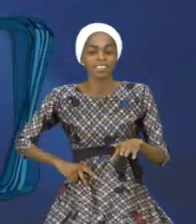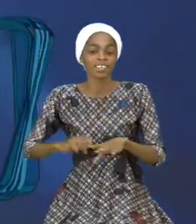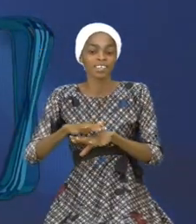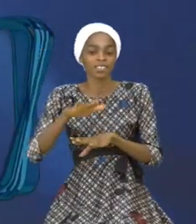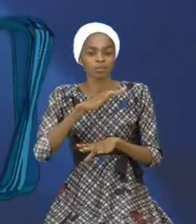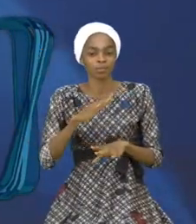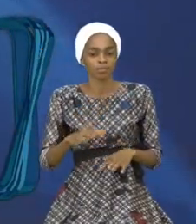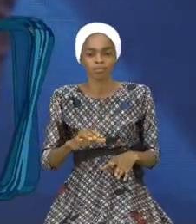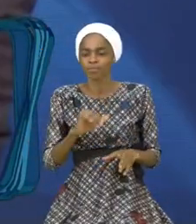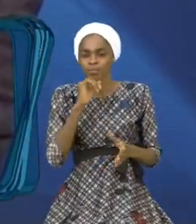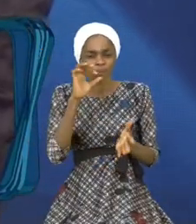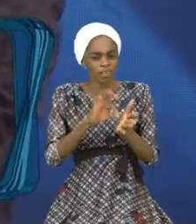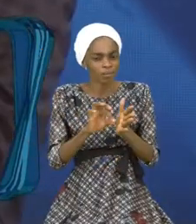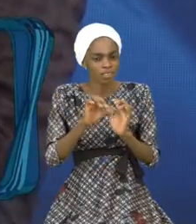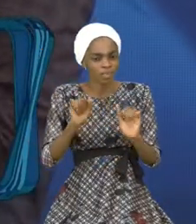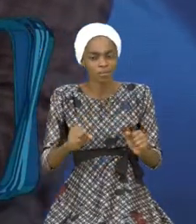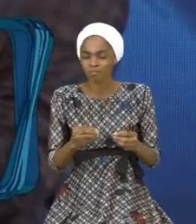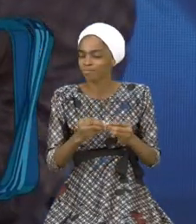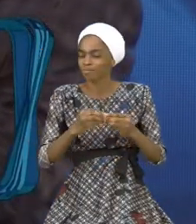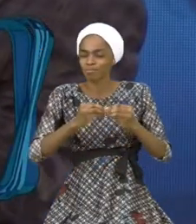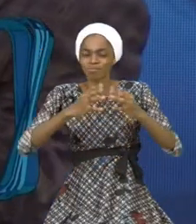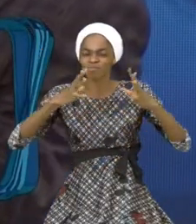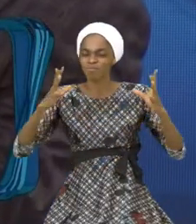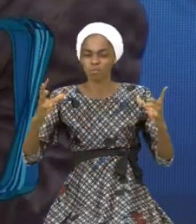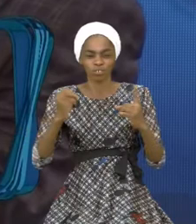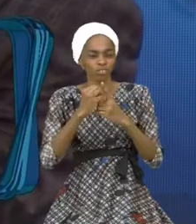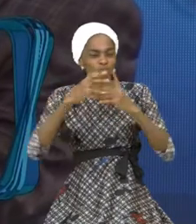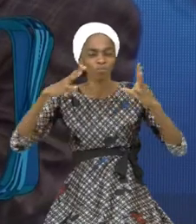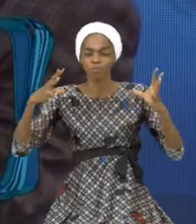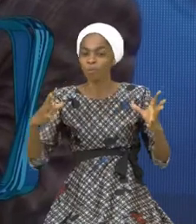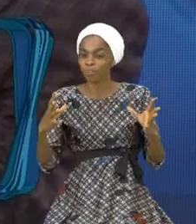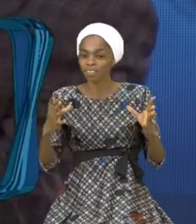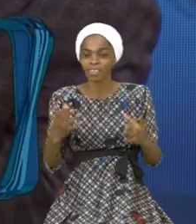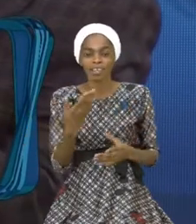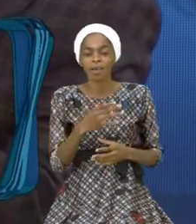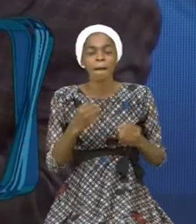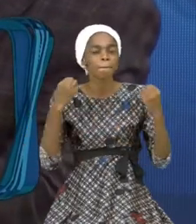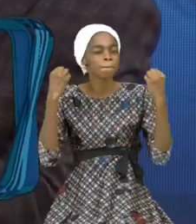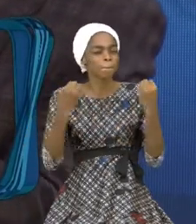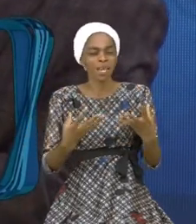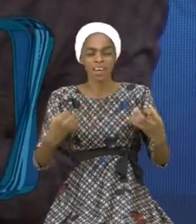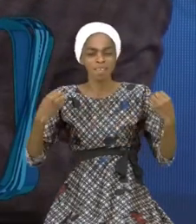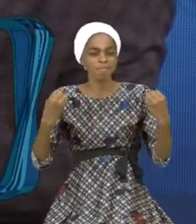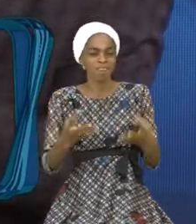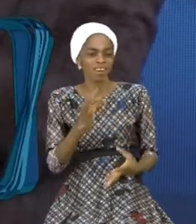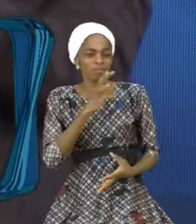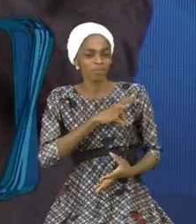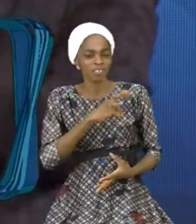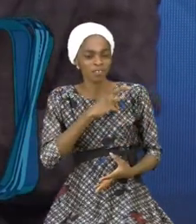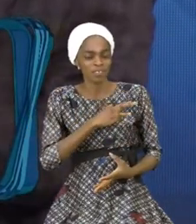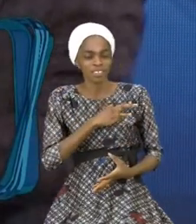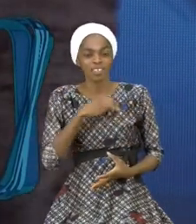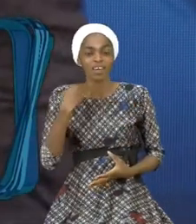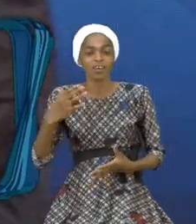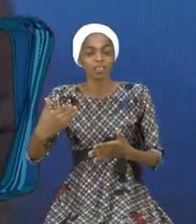uncountable, the innumerable, the so many benefits and advantages of the